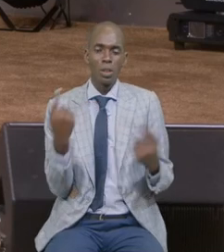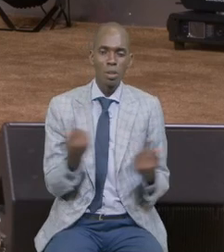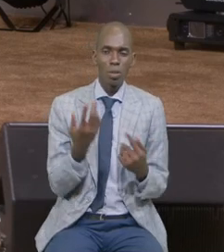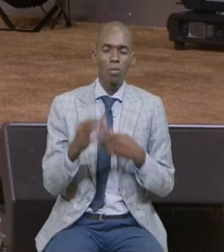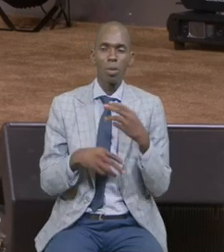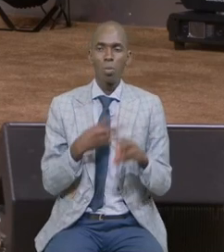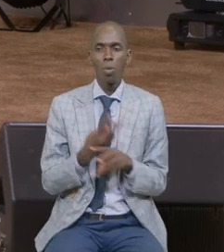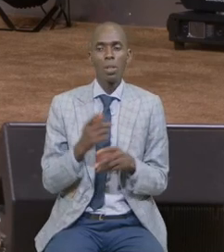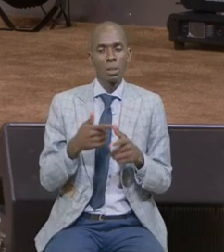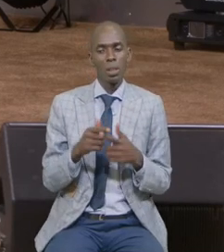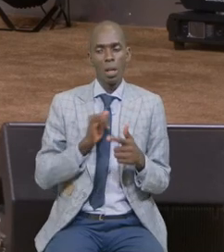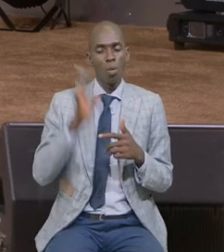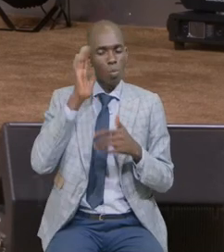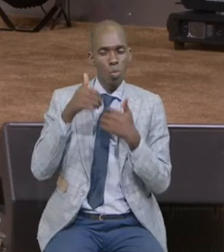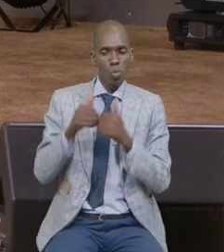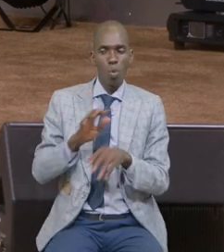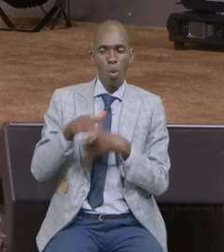that. That's depravity.